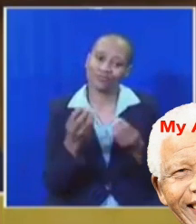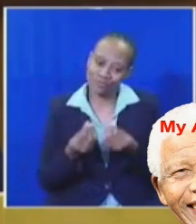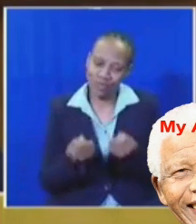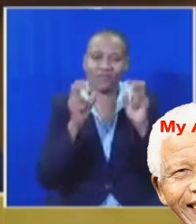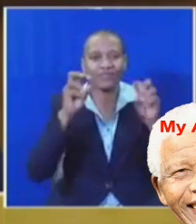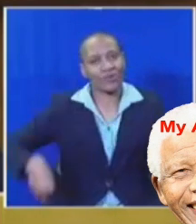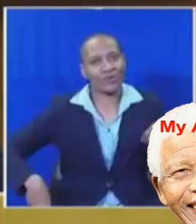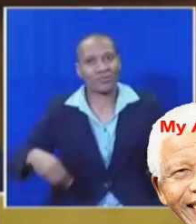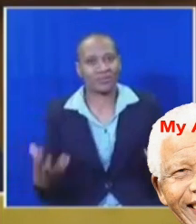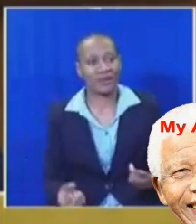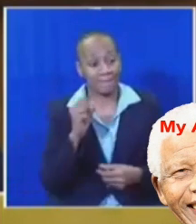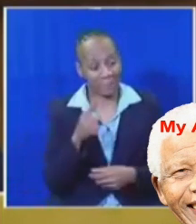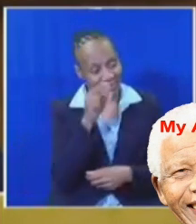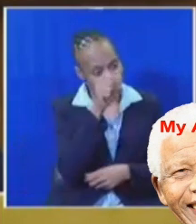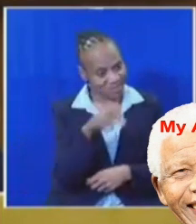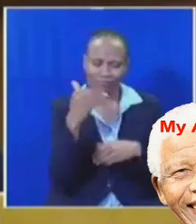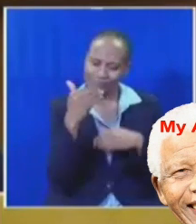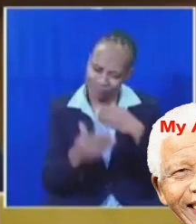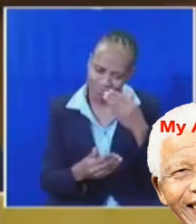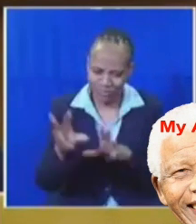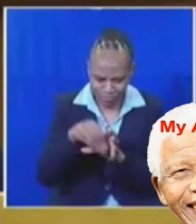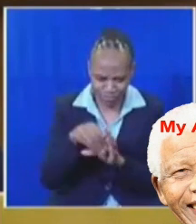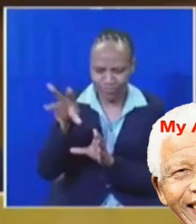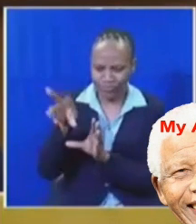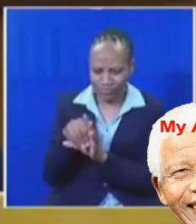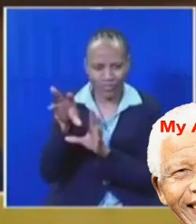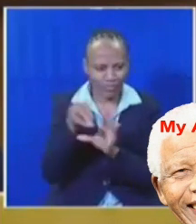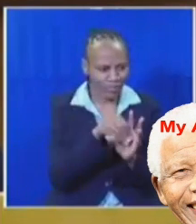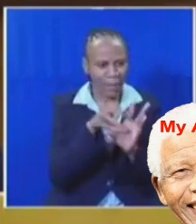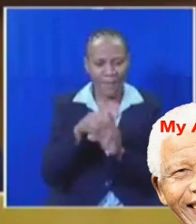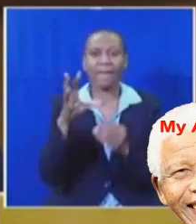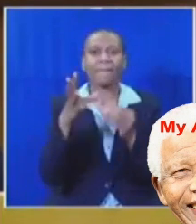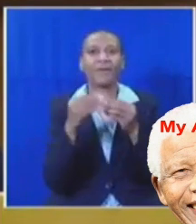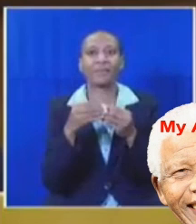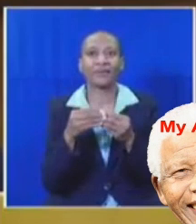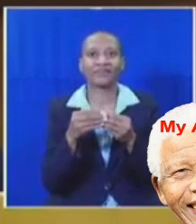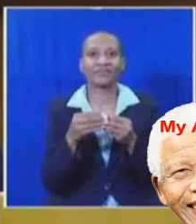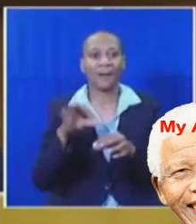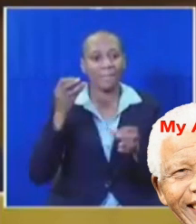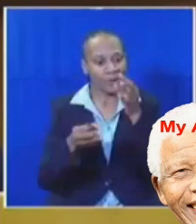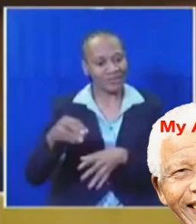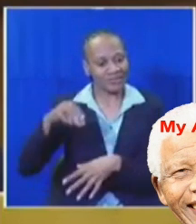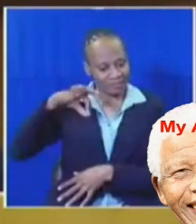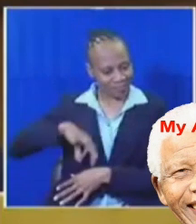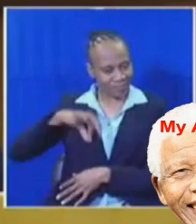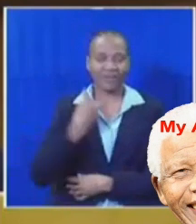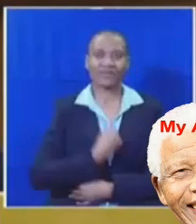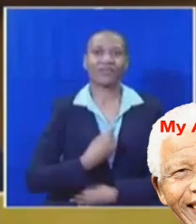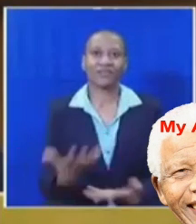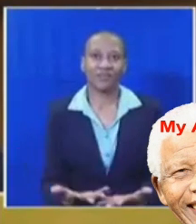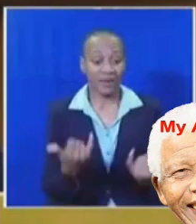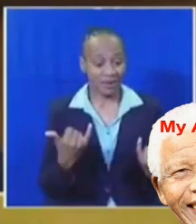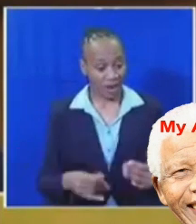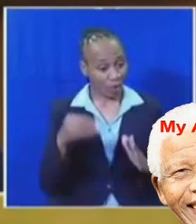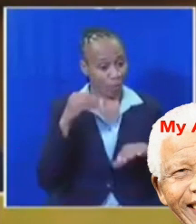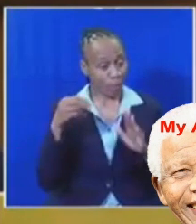to allow some amongst them to continue to practice politics of the stomach. The rot has unfortunately sunk in too deep, and there is